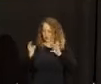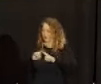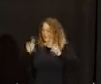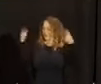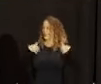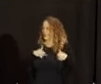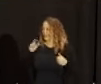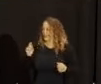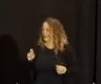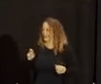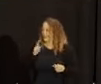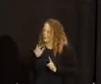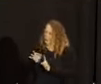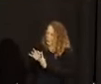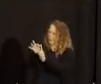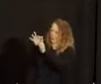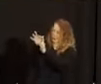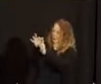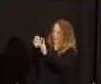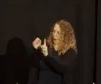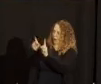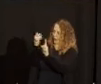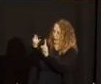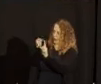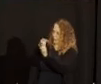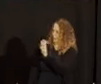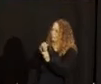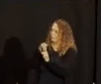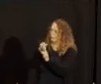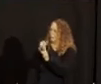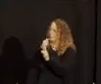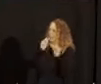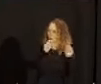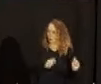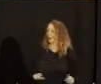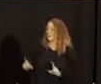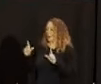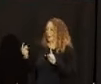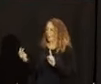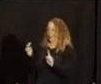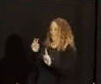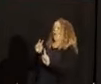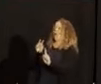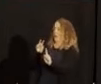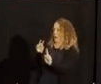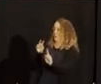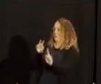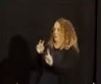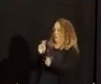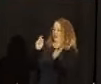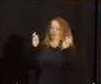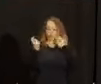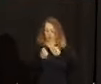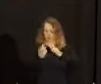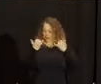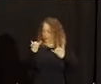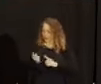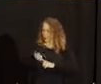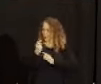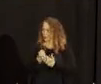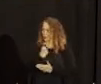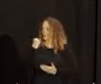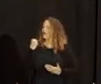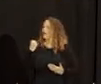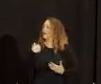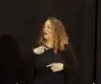have such a unique opportunity to reframe the work and what the work looks like in this moment. And